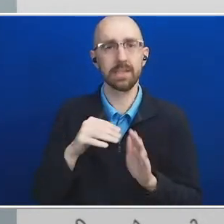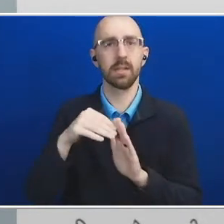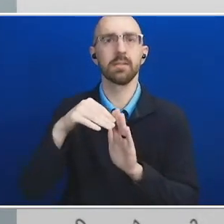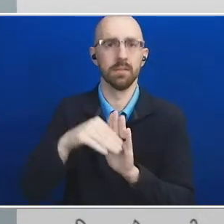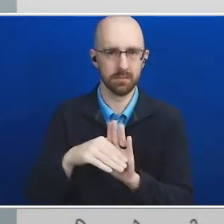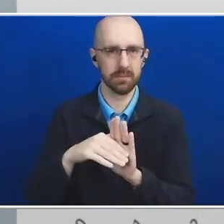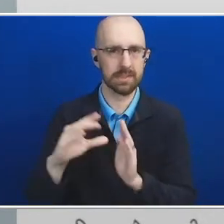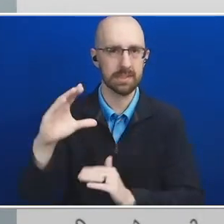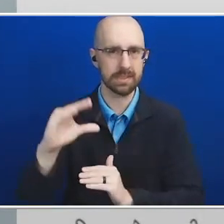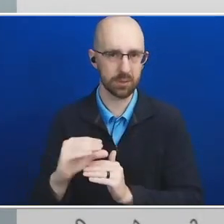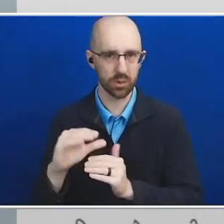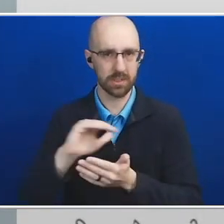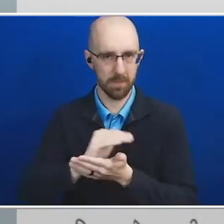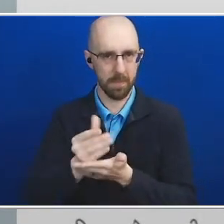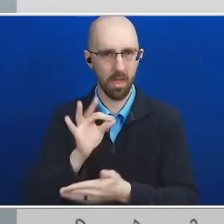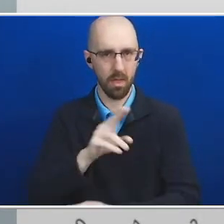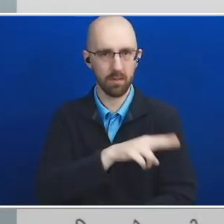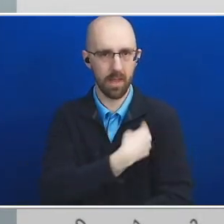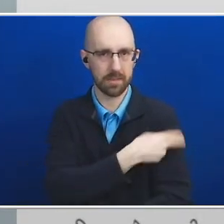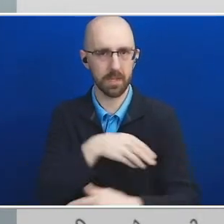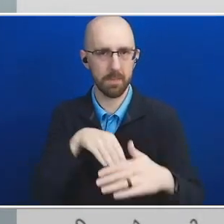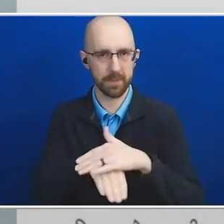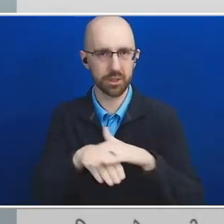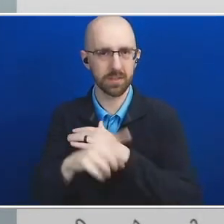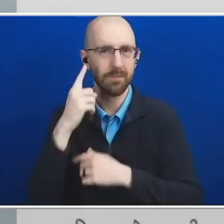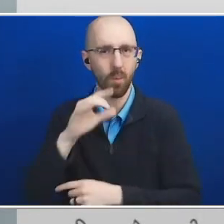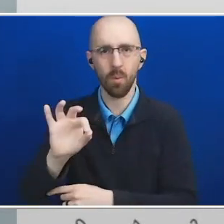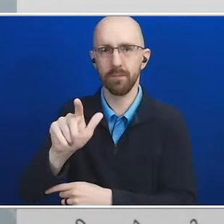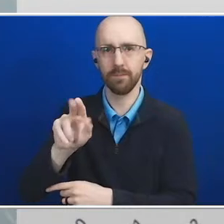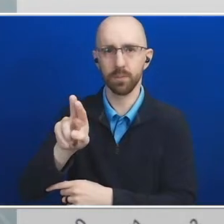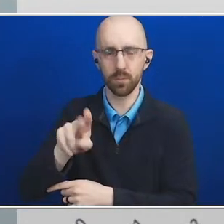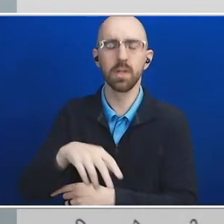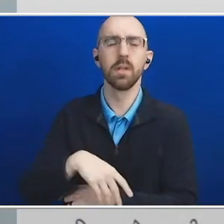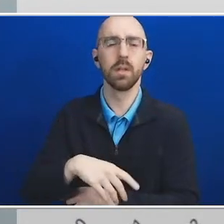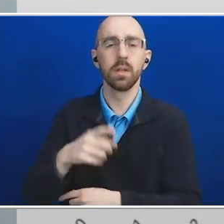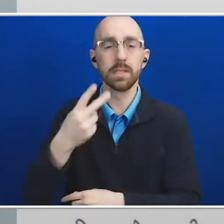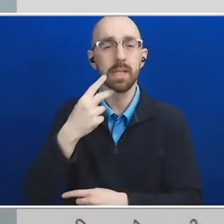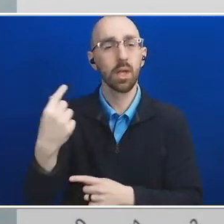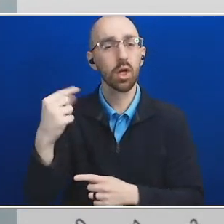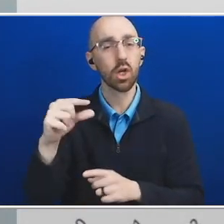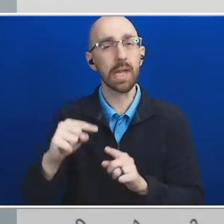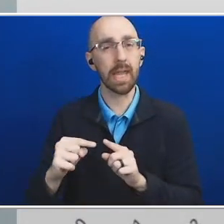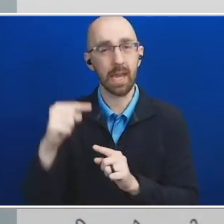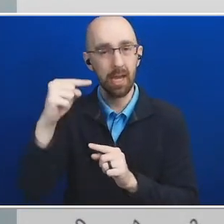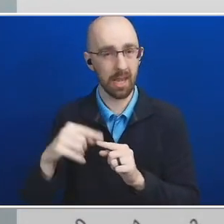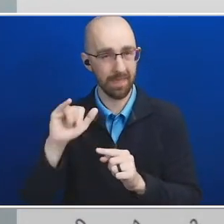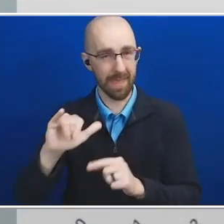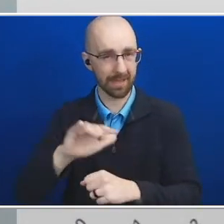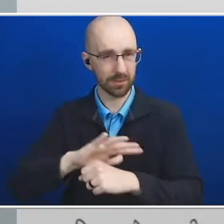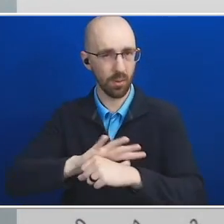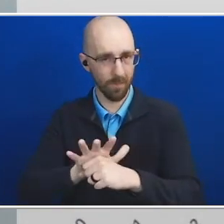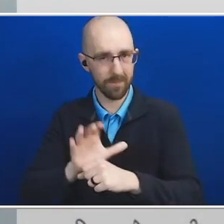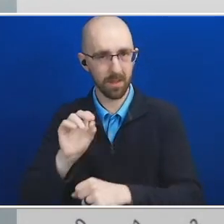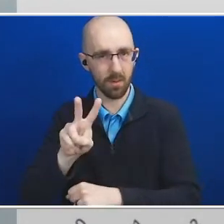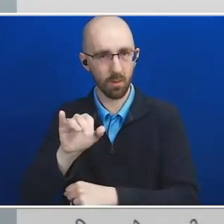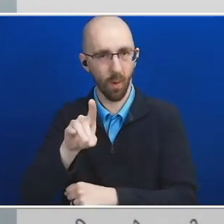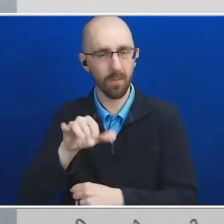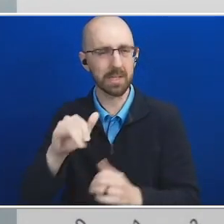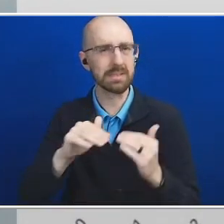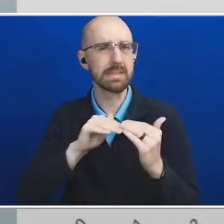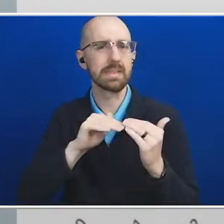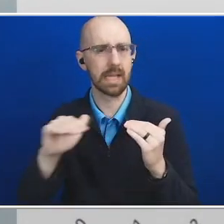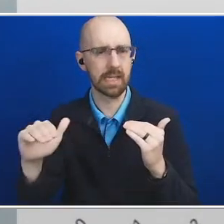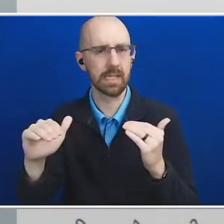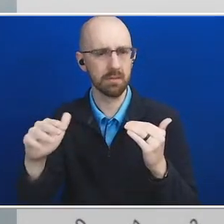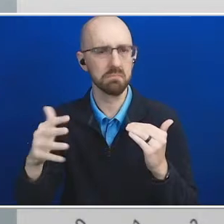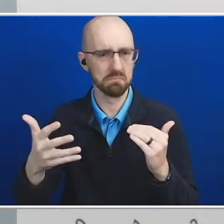of hospital admissions for influenza. We see the green bar, which is COVID, that has remained steady, and